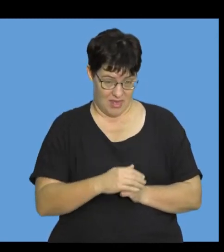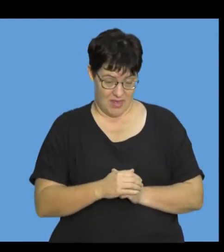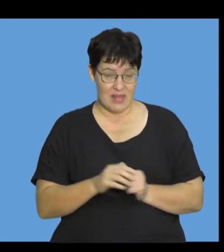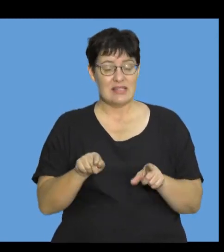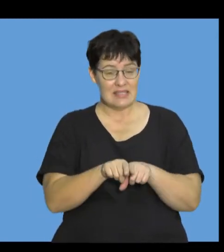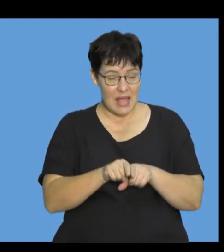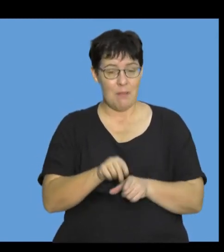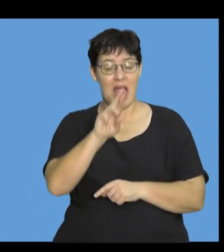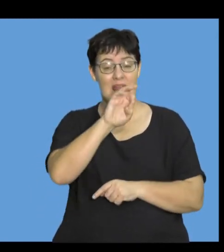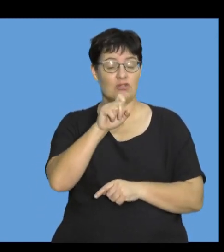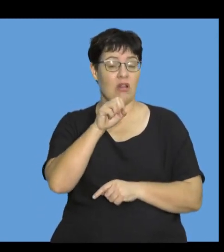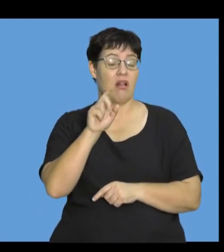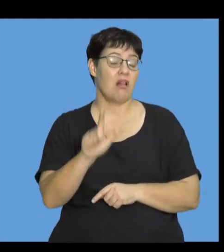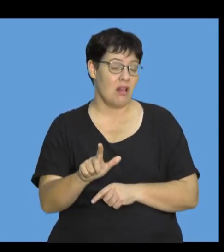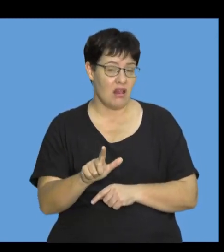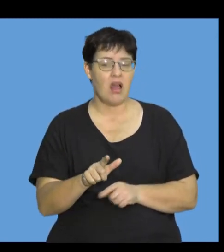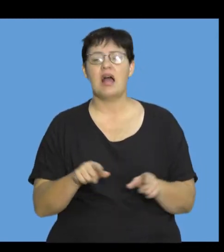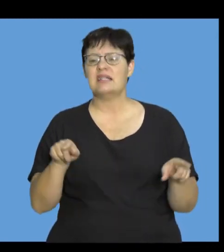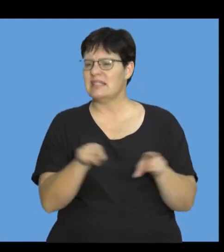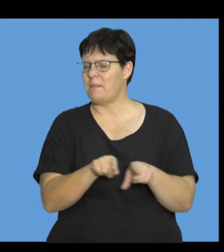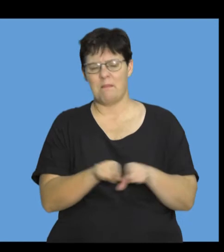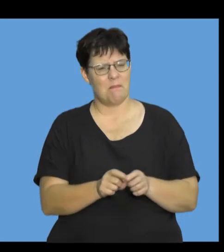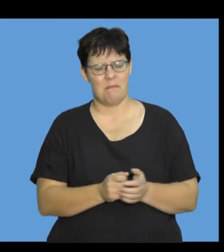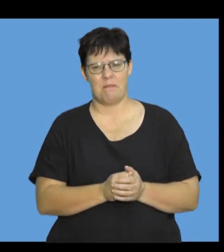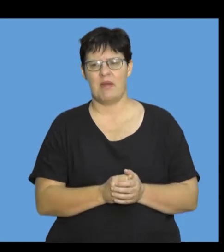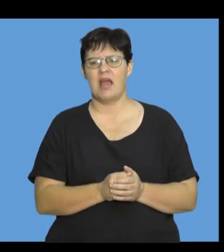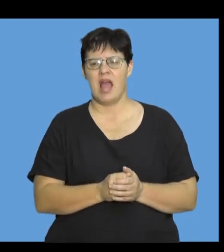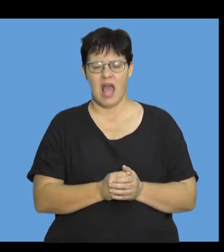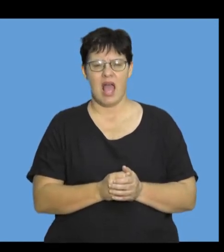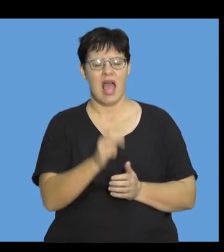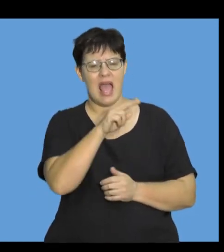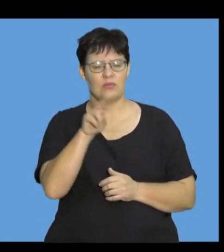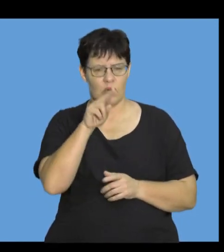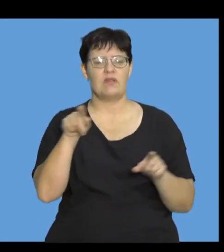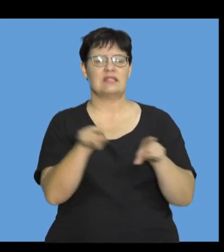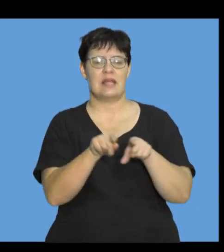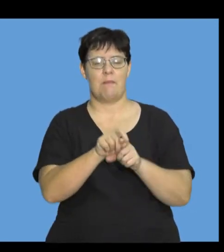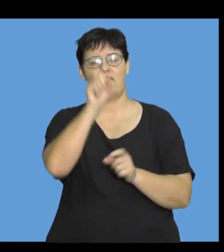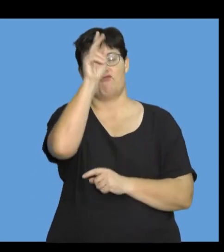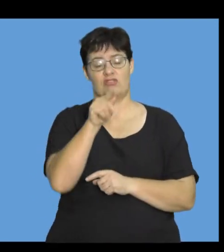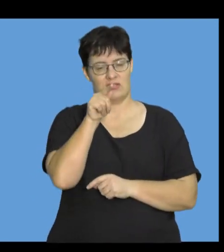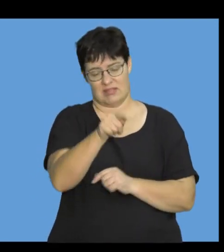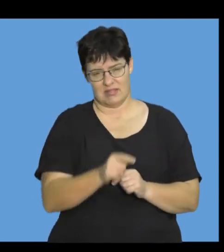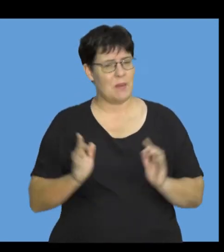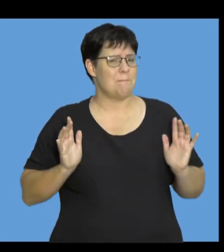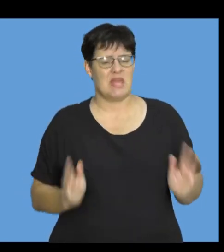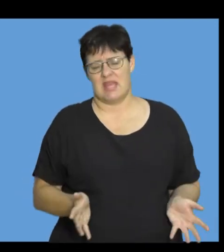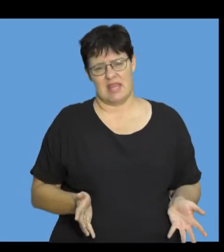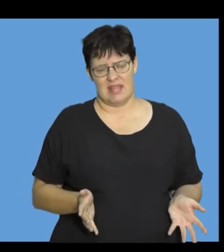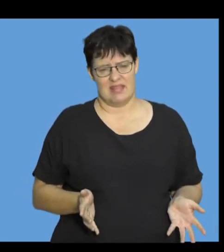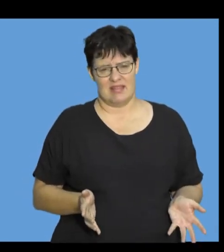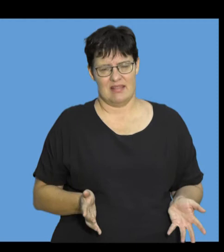a rational exponent, it's the same thing. It's an exponent in the form of a fraction. That's it. It's